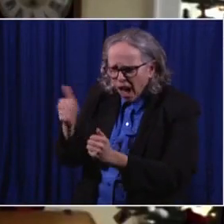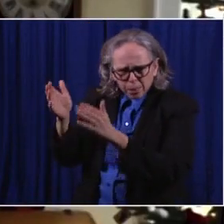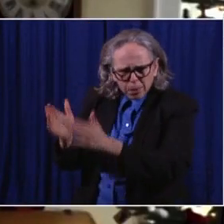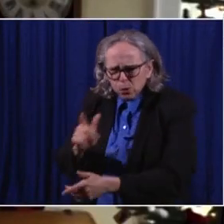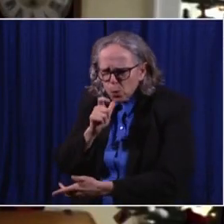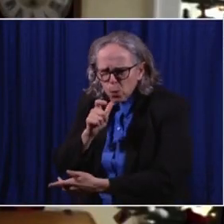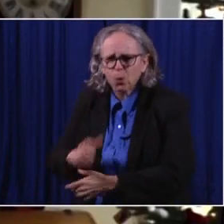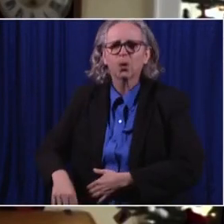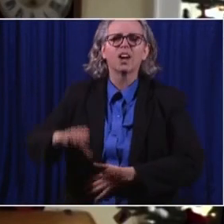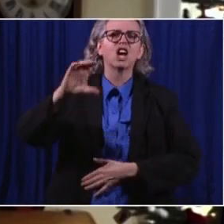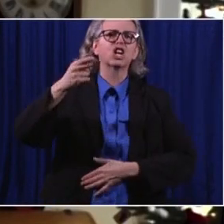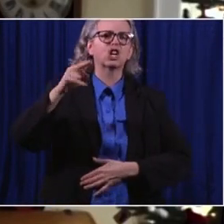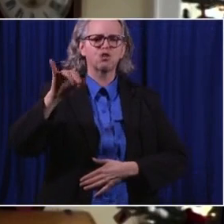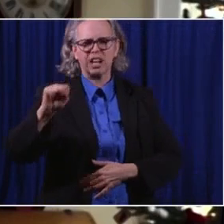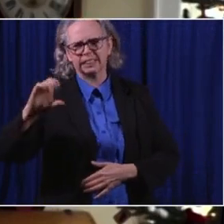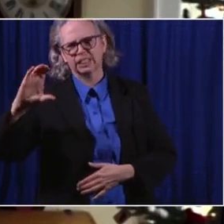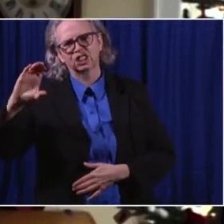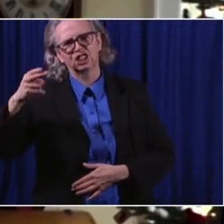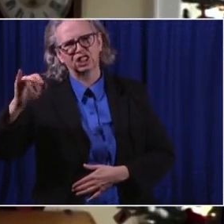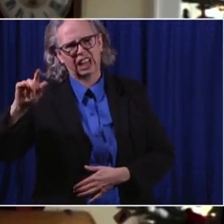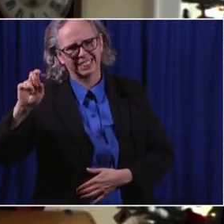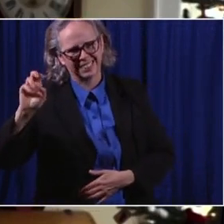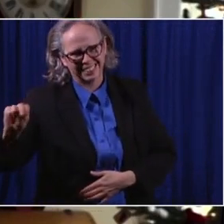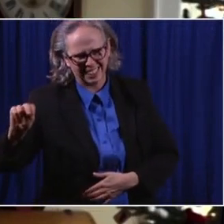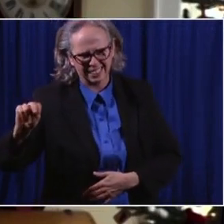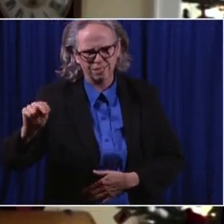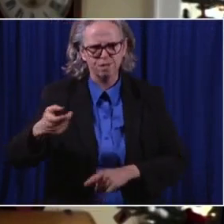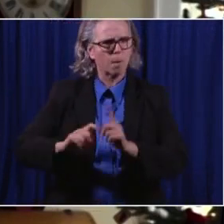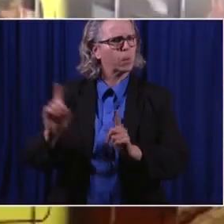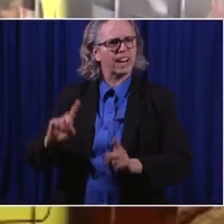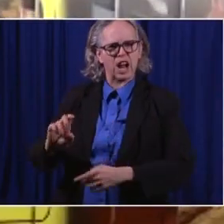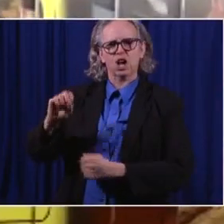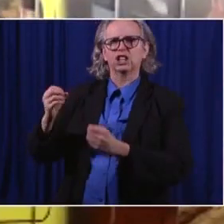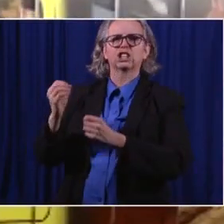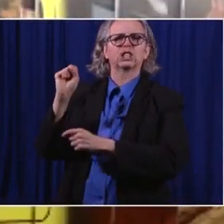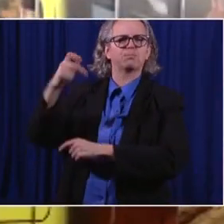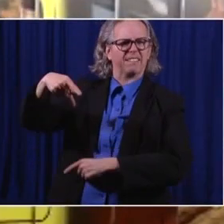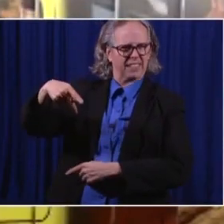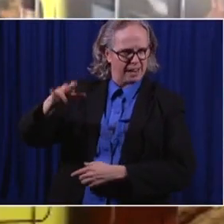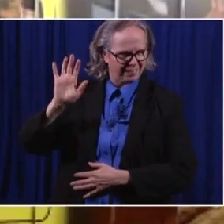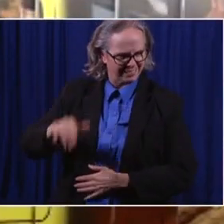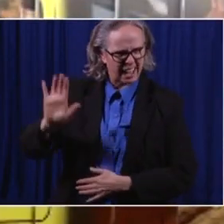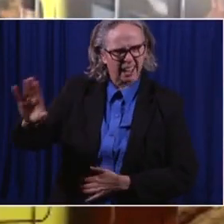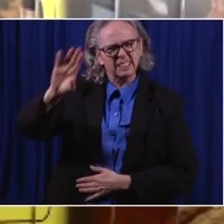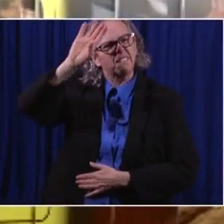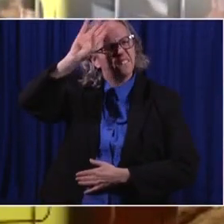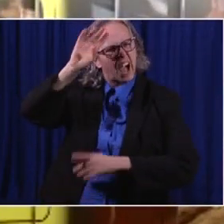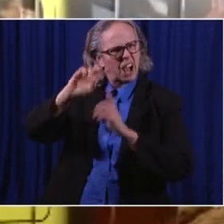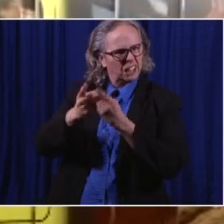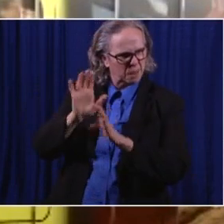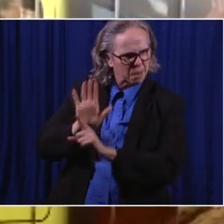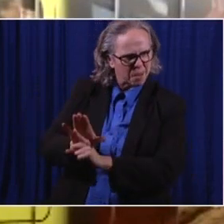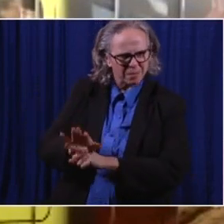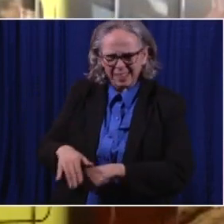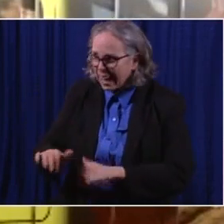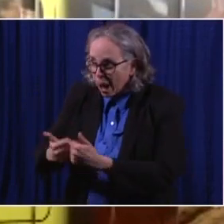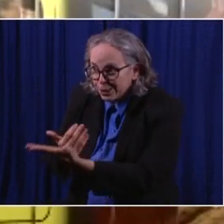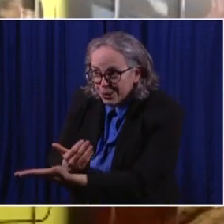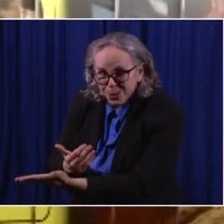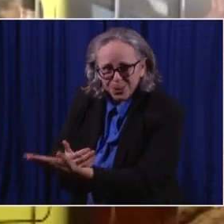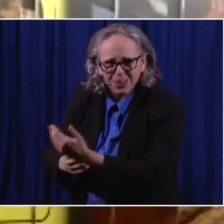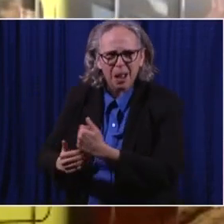and firefighter from Springfield Fire and Rescue. How are you doing? Good. How about yourself? Well, good. How many years